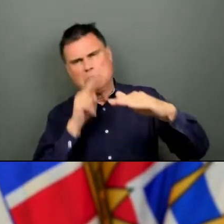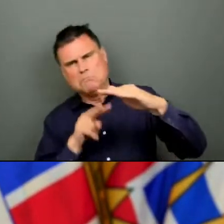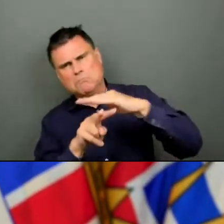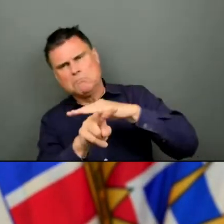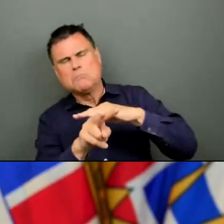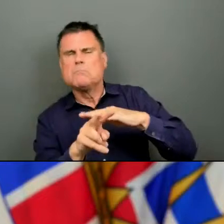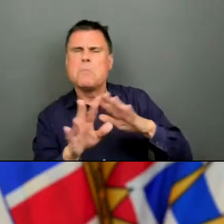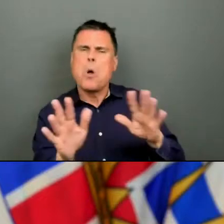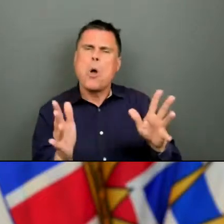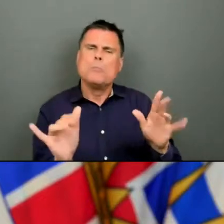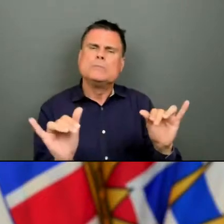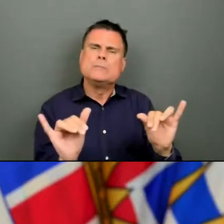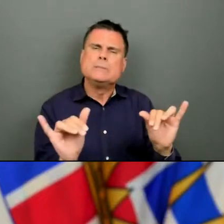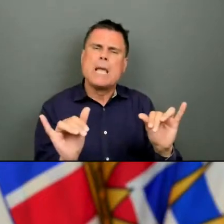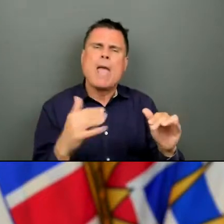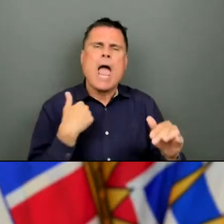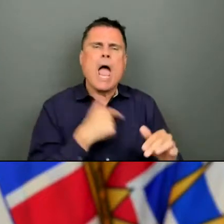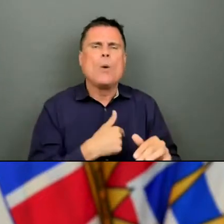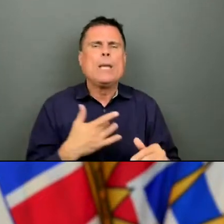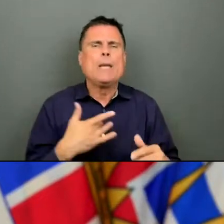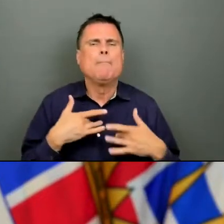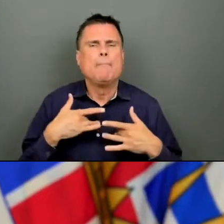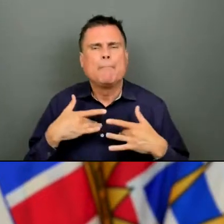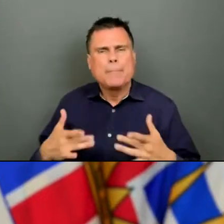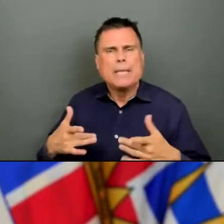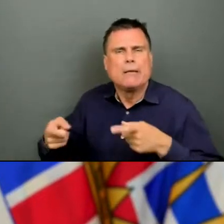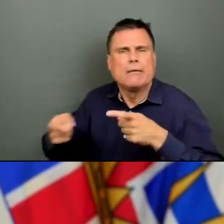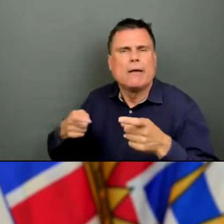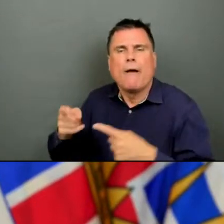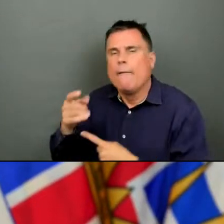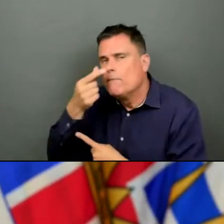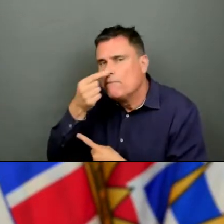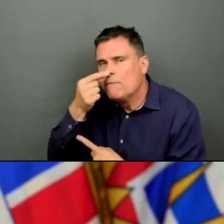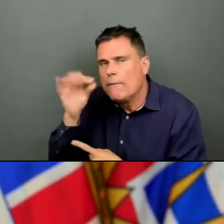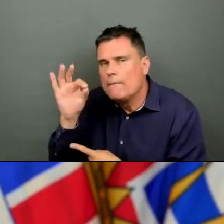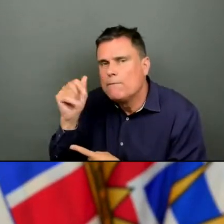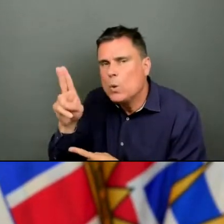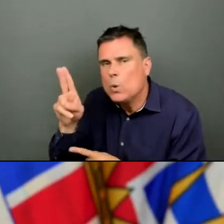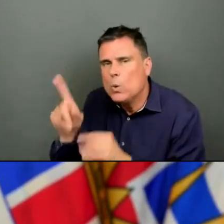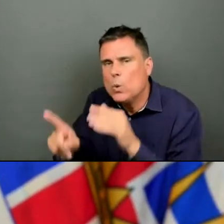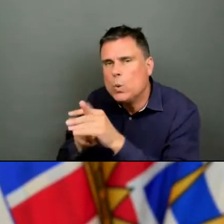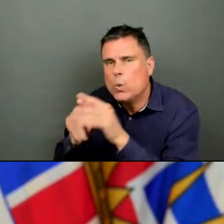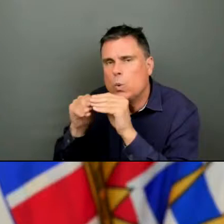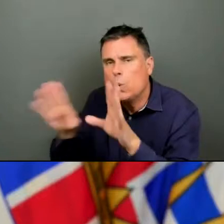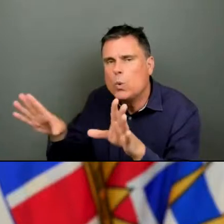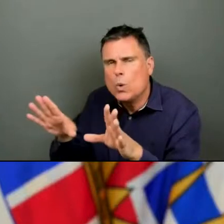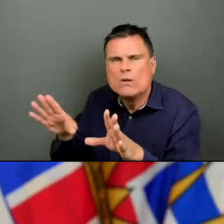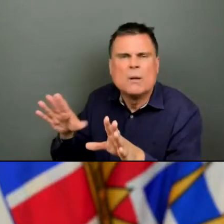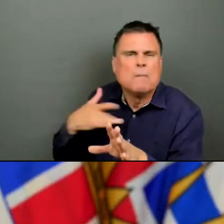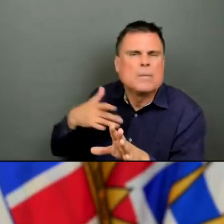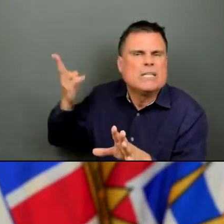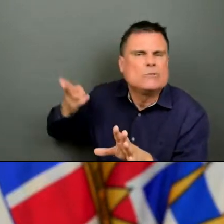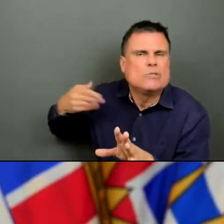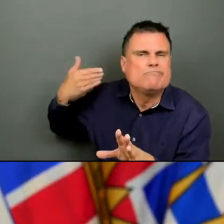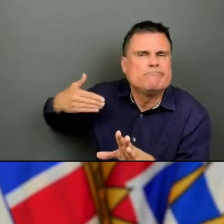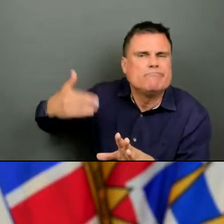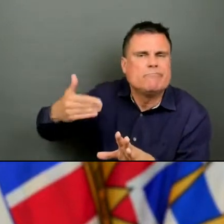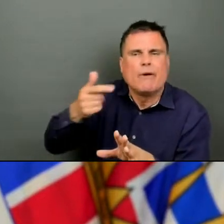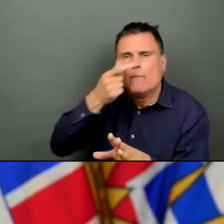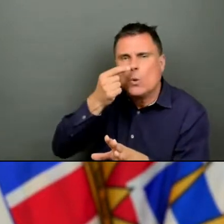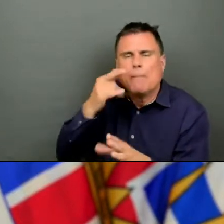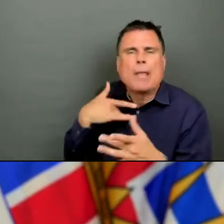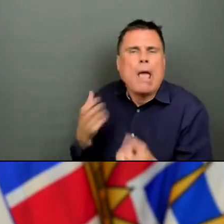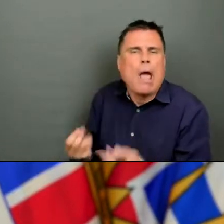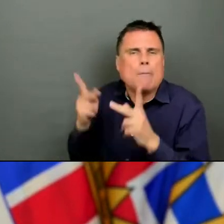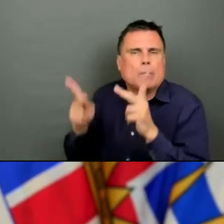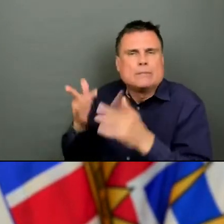influenza and RSV, which means we look at, you know, things like how many cases are we seeing in a week, that we have